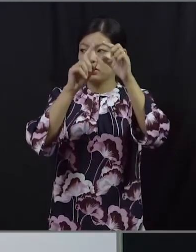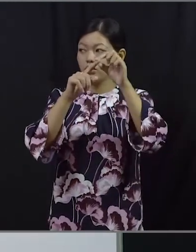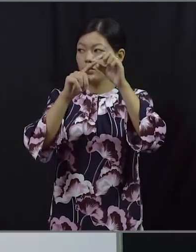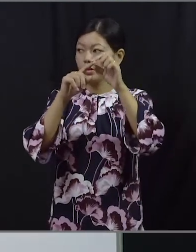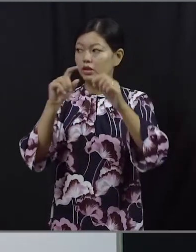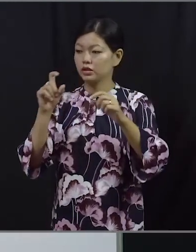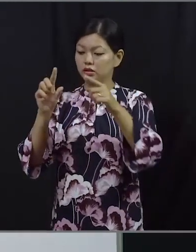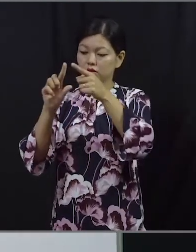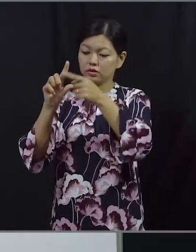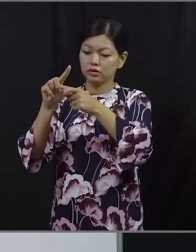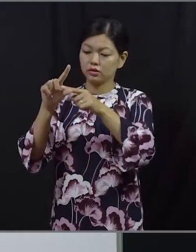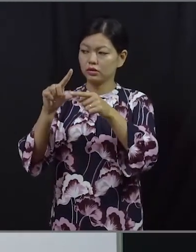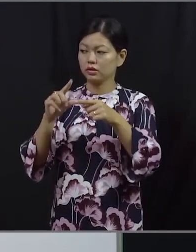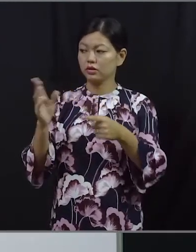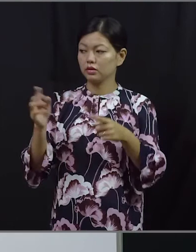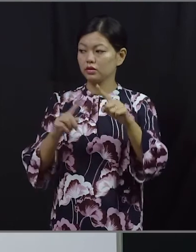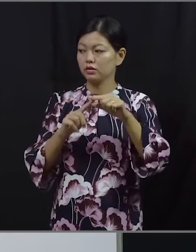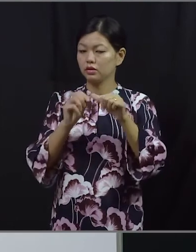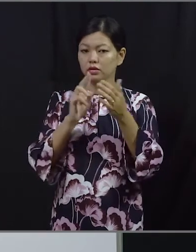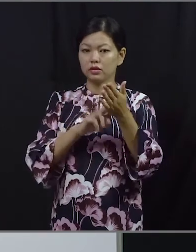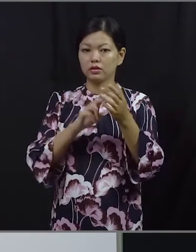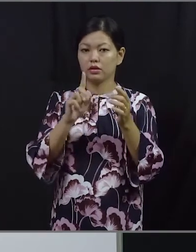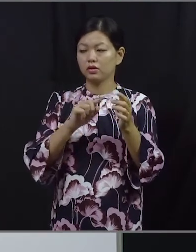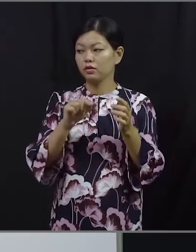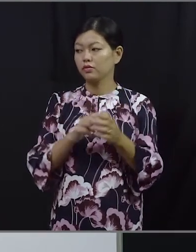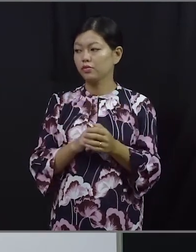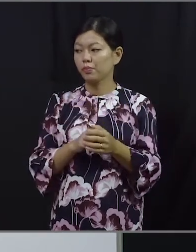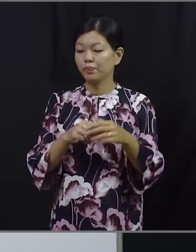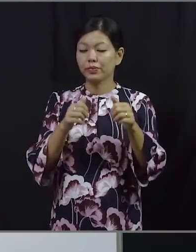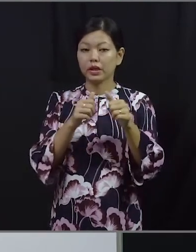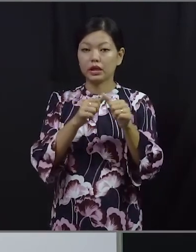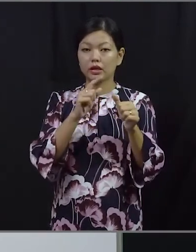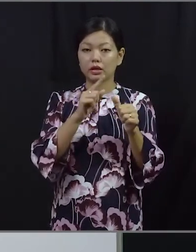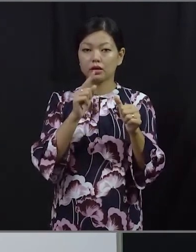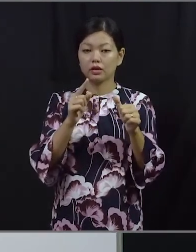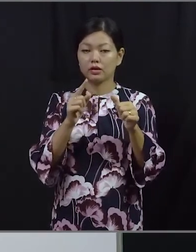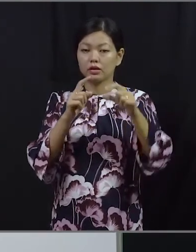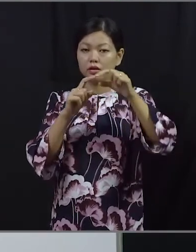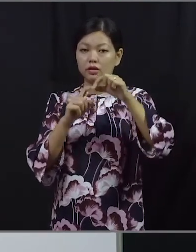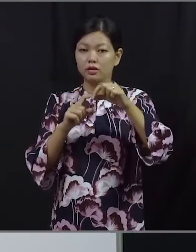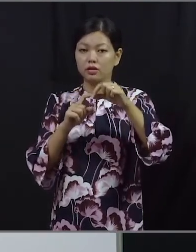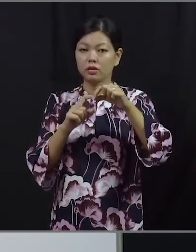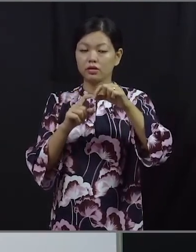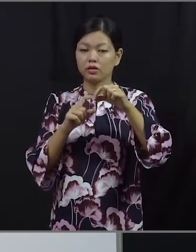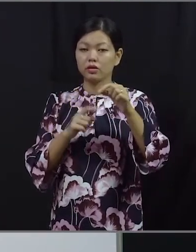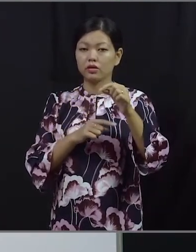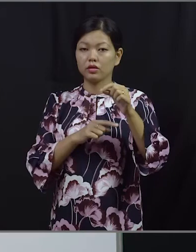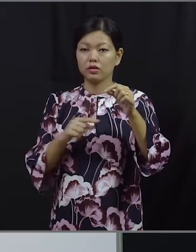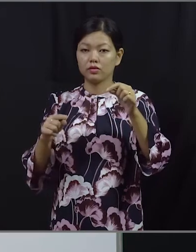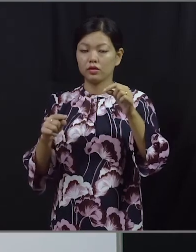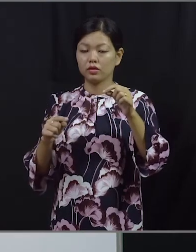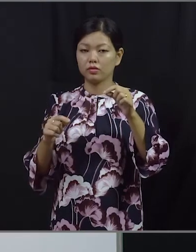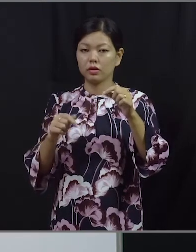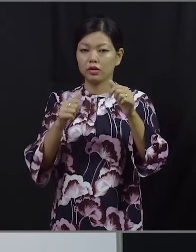is perpendicular. So I'll write there A double dash Q divided by this is A double